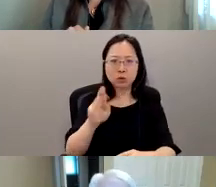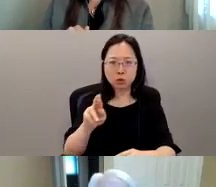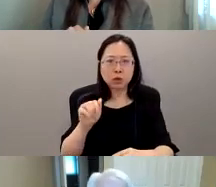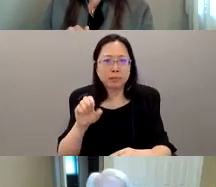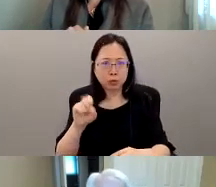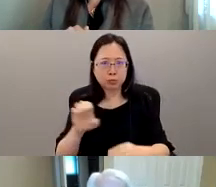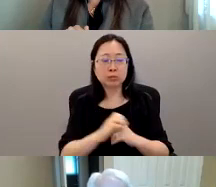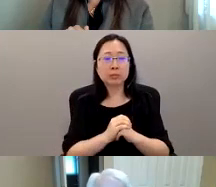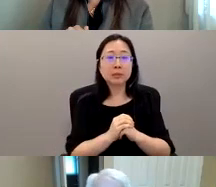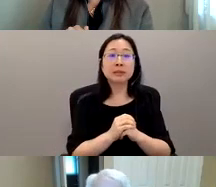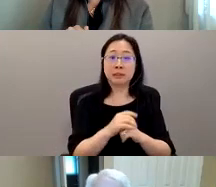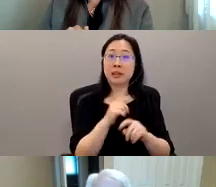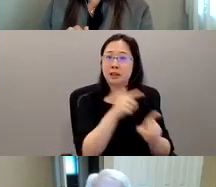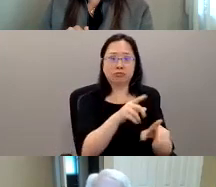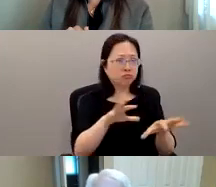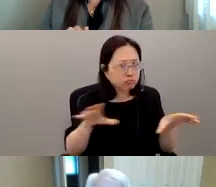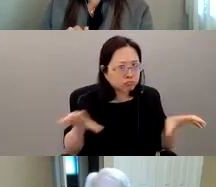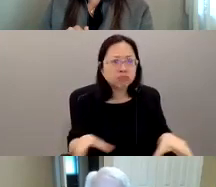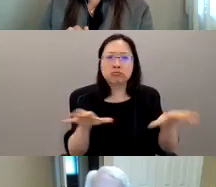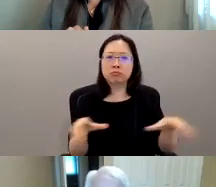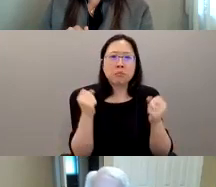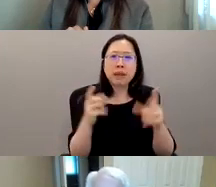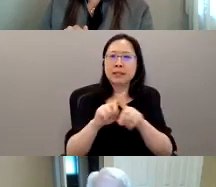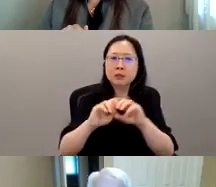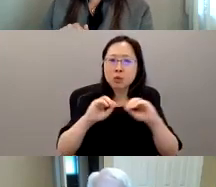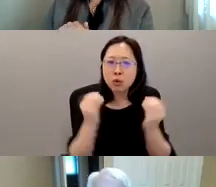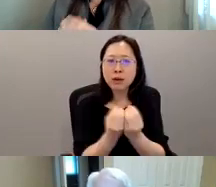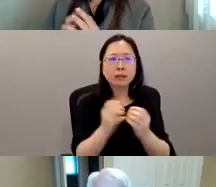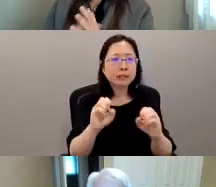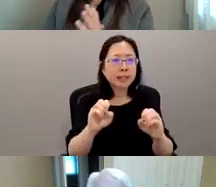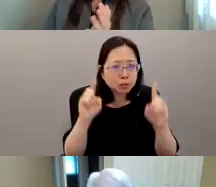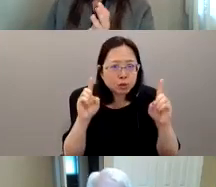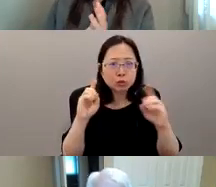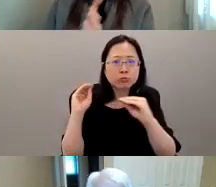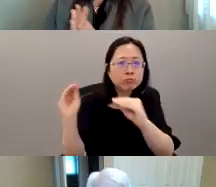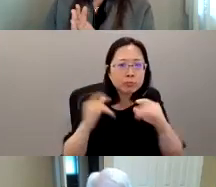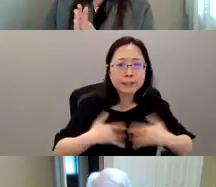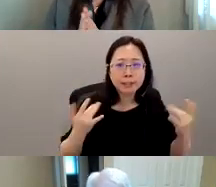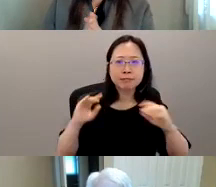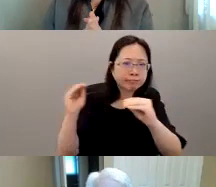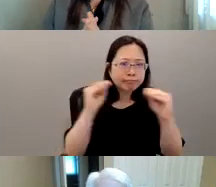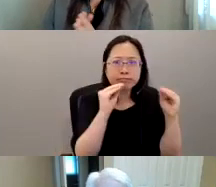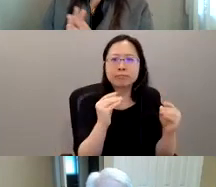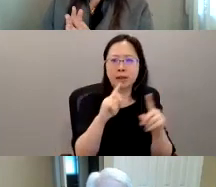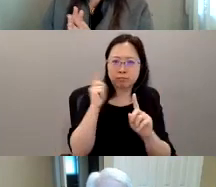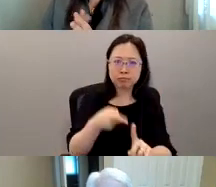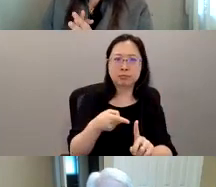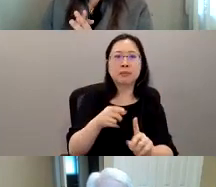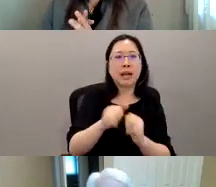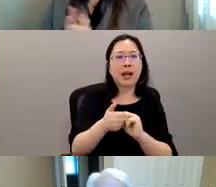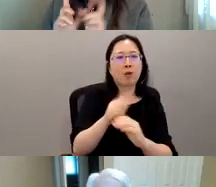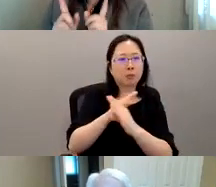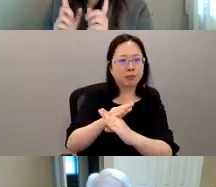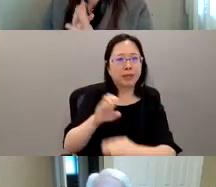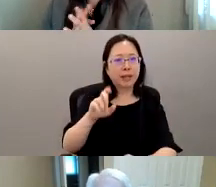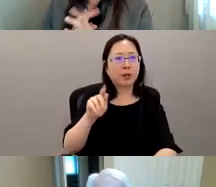involved with organizing elder abuse education events over the years, and also events on World Elder Abuse Awareness